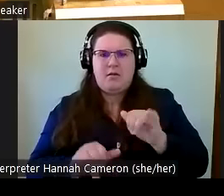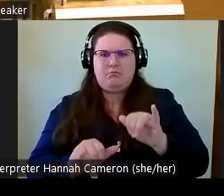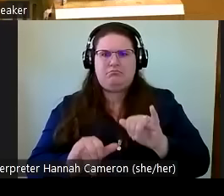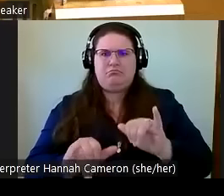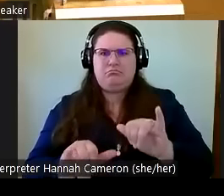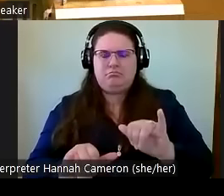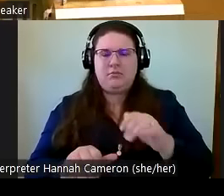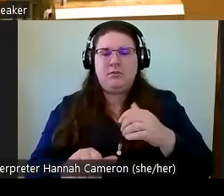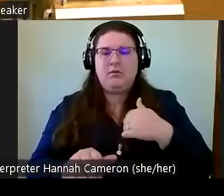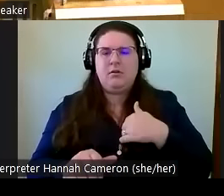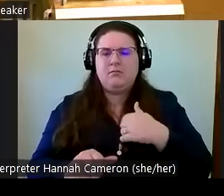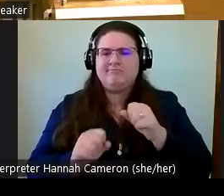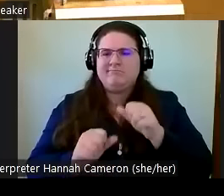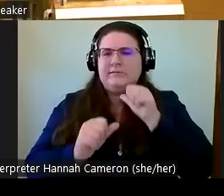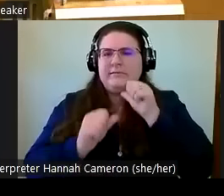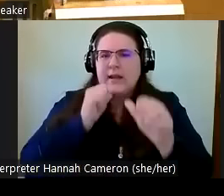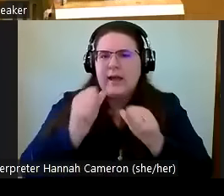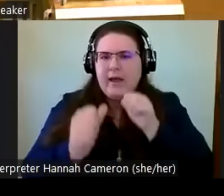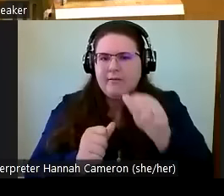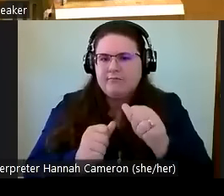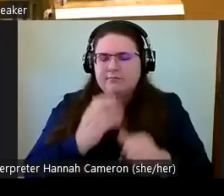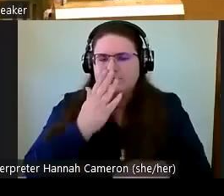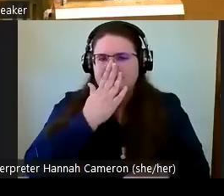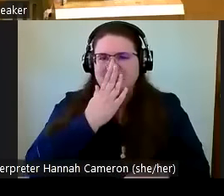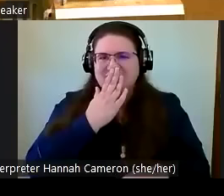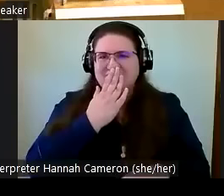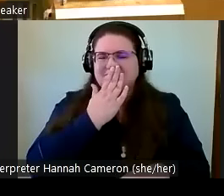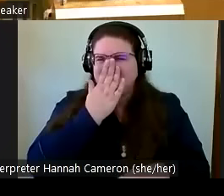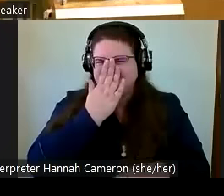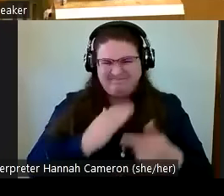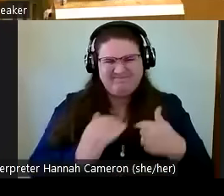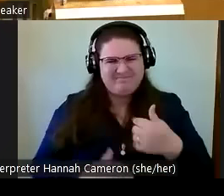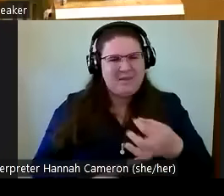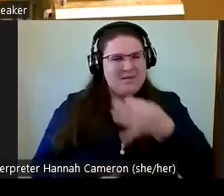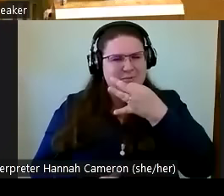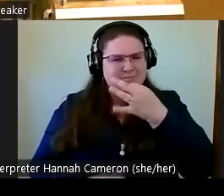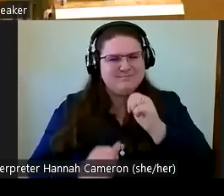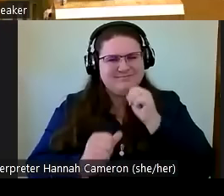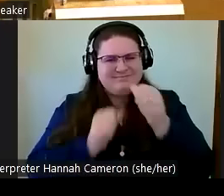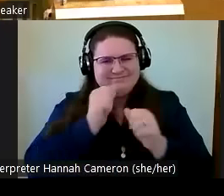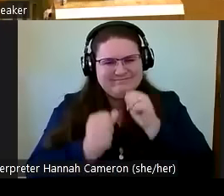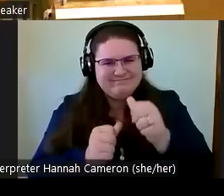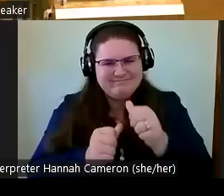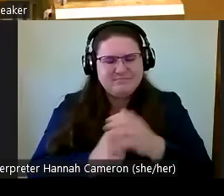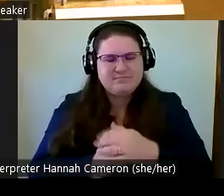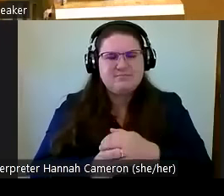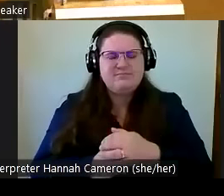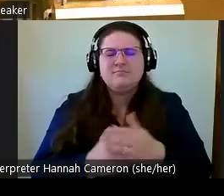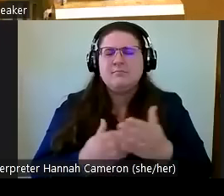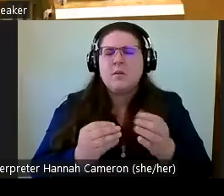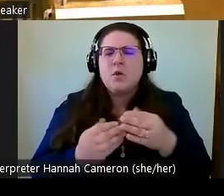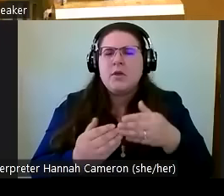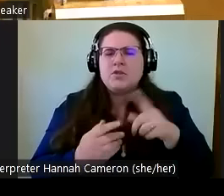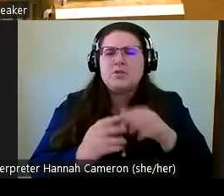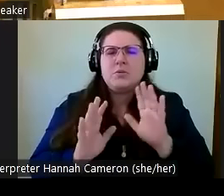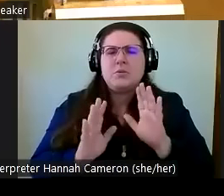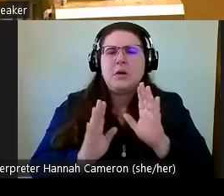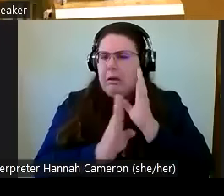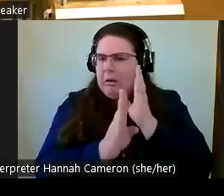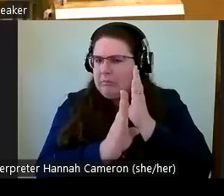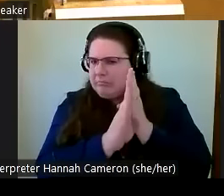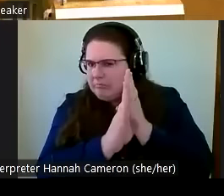And it was real easy to try to shove this under the carpet and to not pay attention to what was